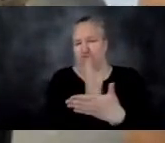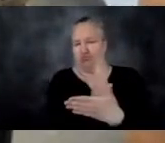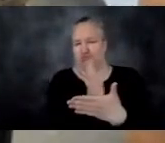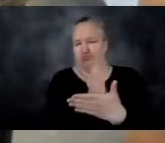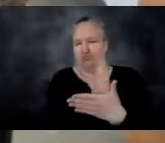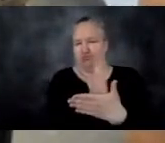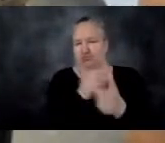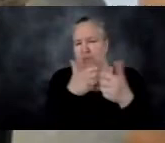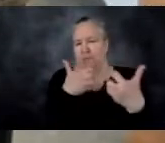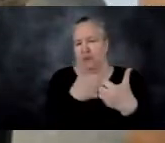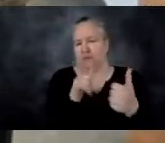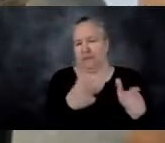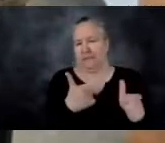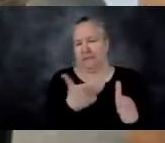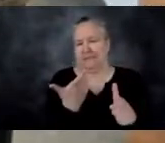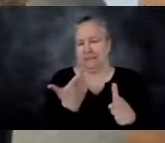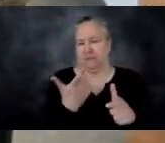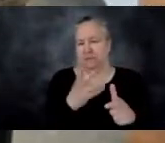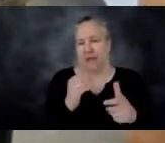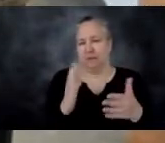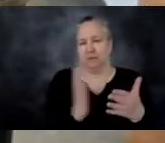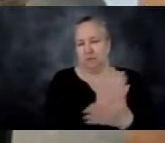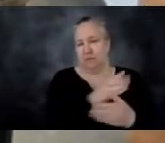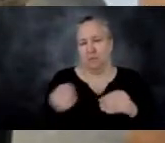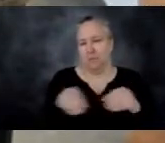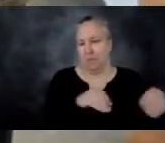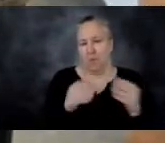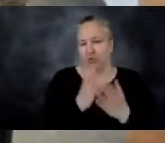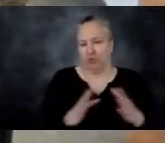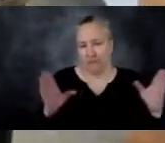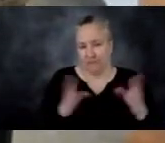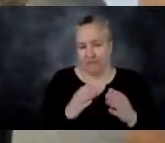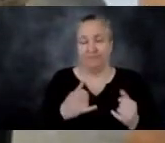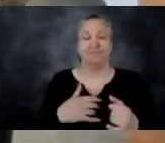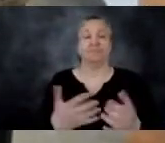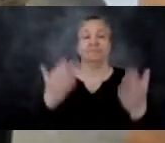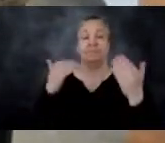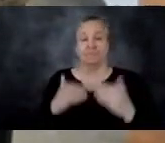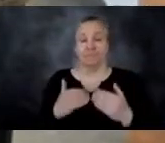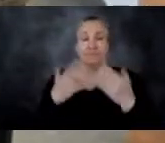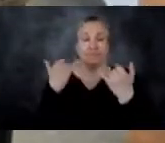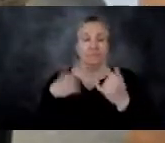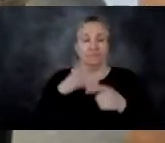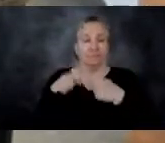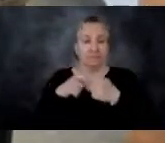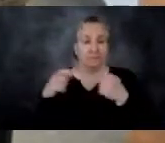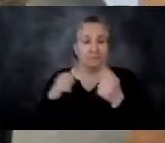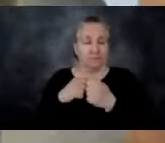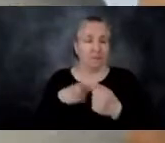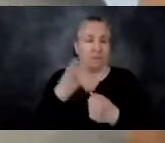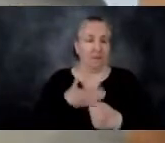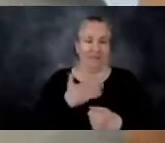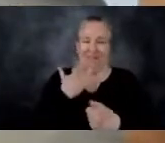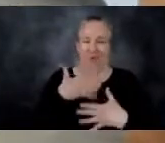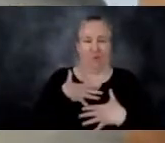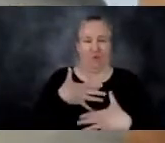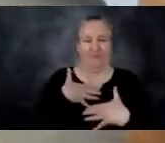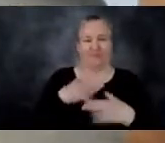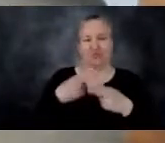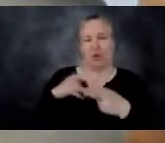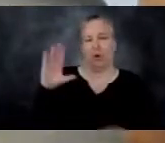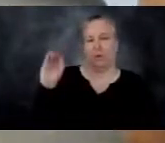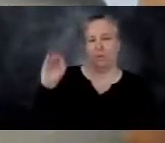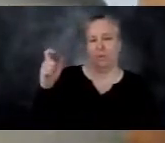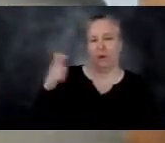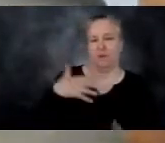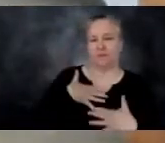we're going to work on a little bit of flexibility and also wrap up with one of my favorite breathing structures, which is called box breathing. And so what I